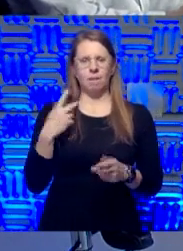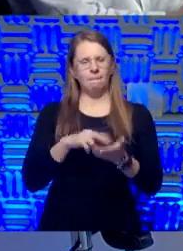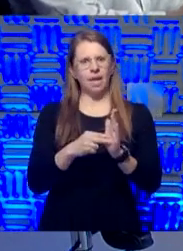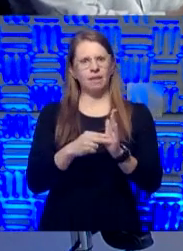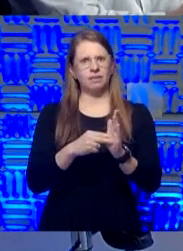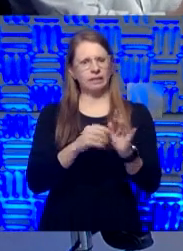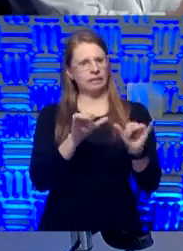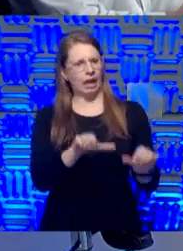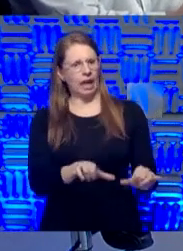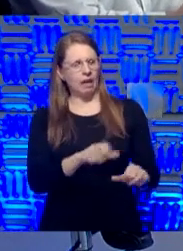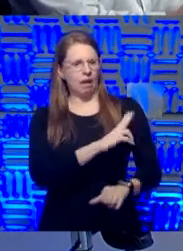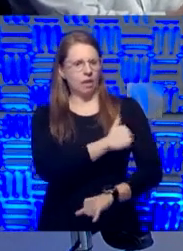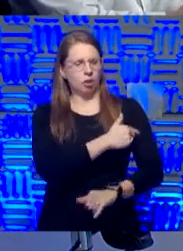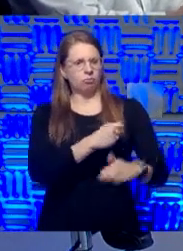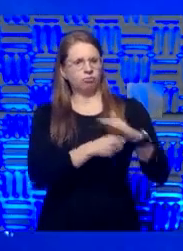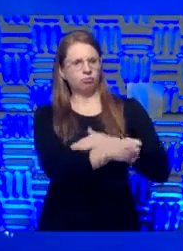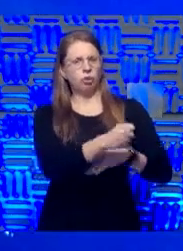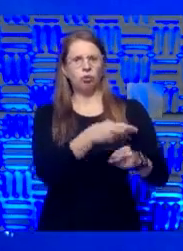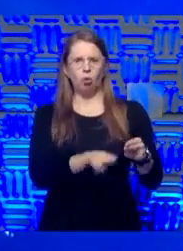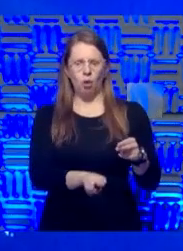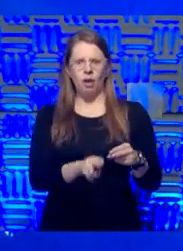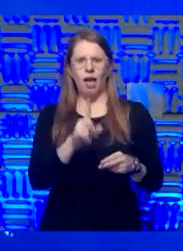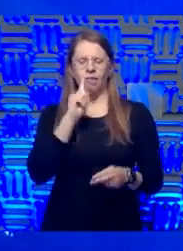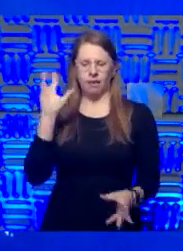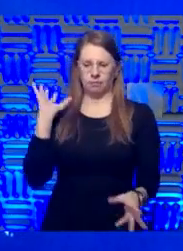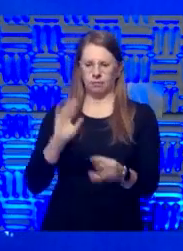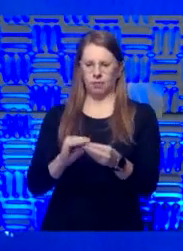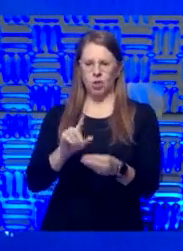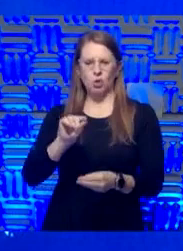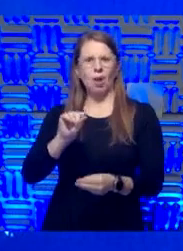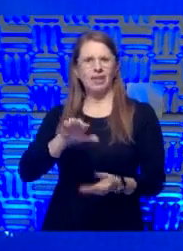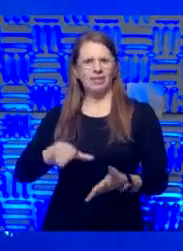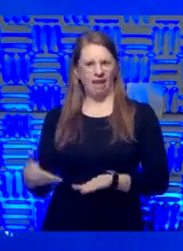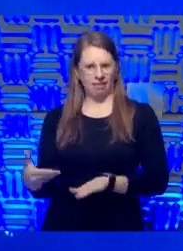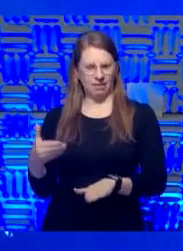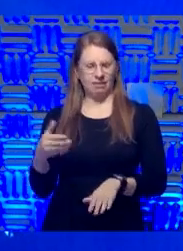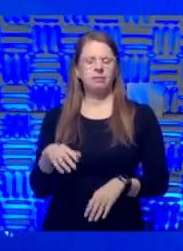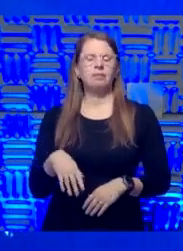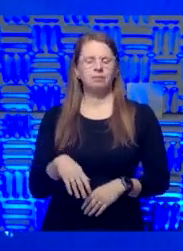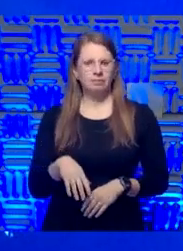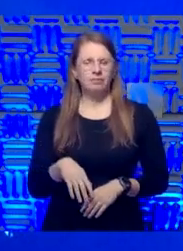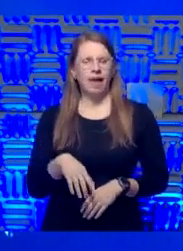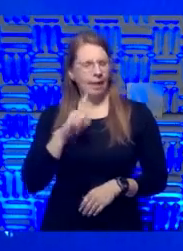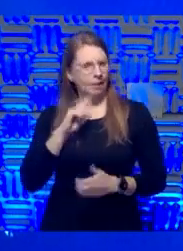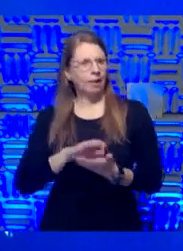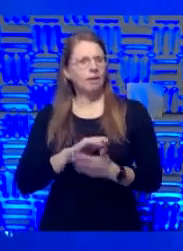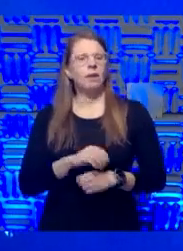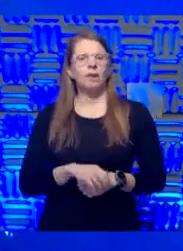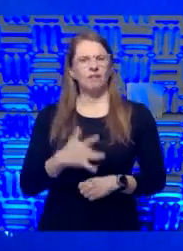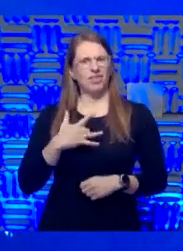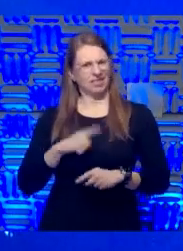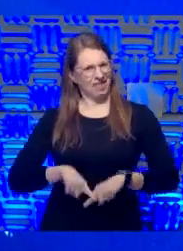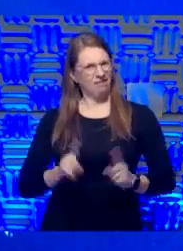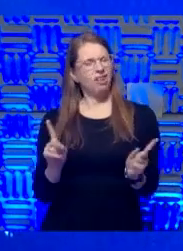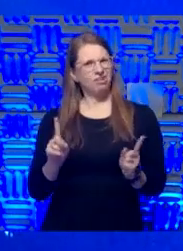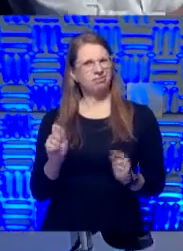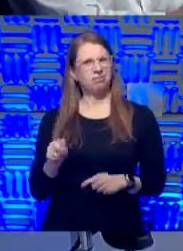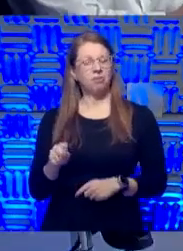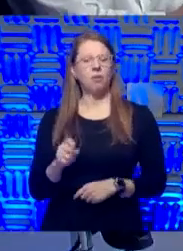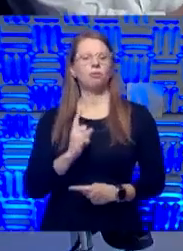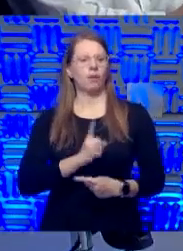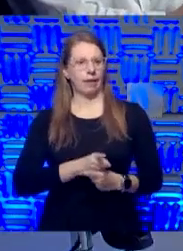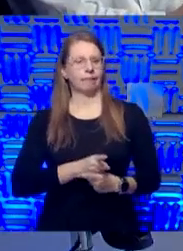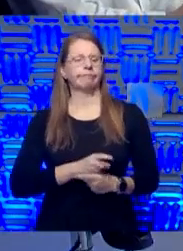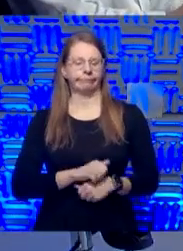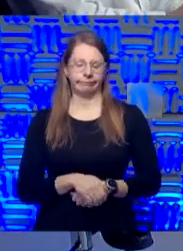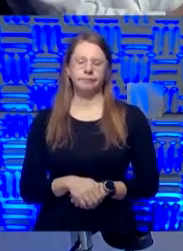stay. We've had 20 deaths, I believe, but it feels a little different, Dana. Yeah, absolutely.